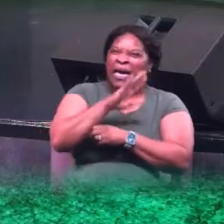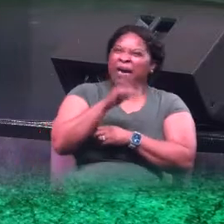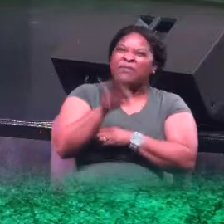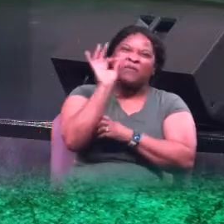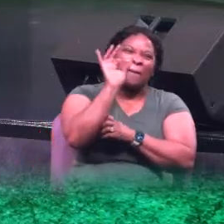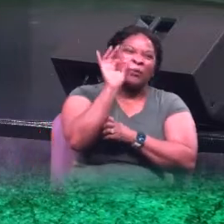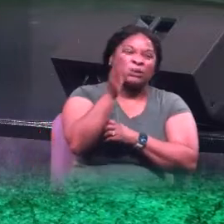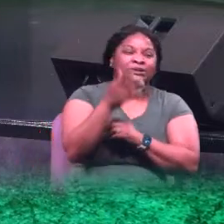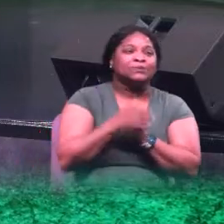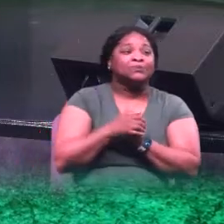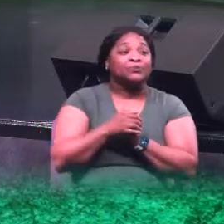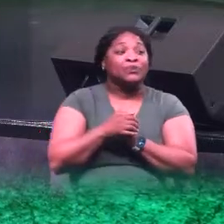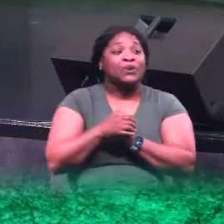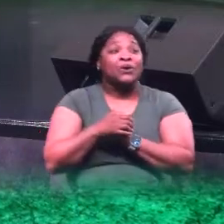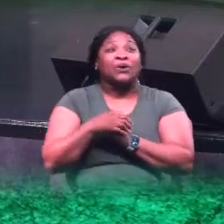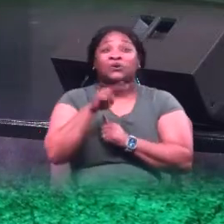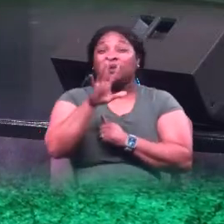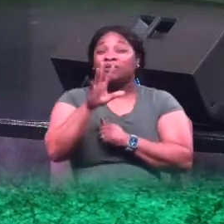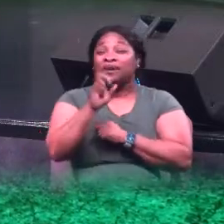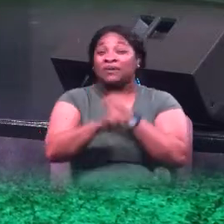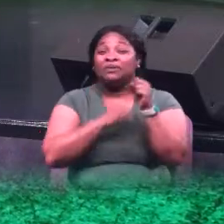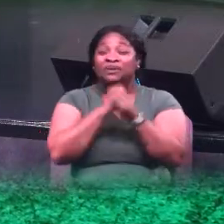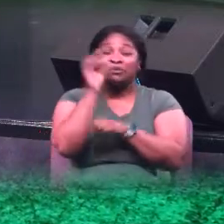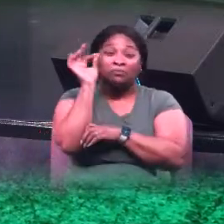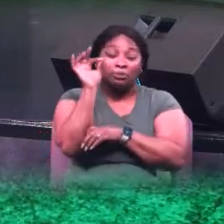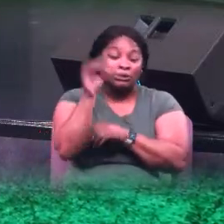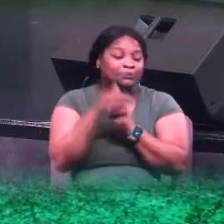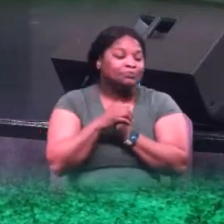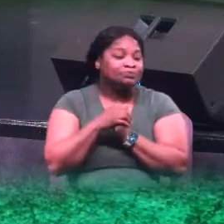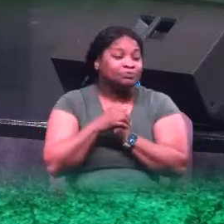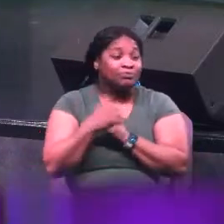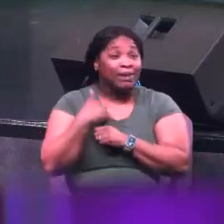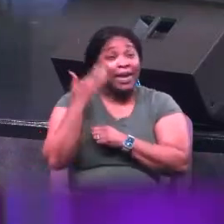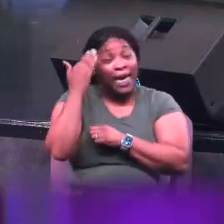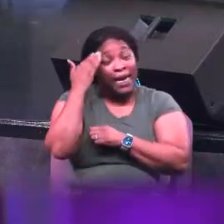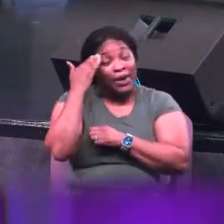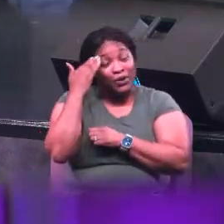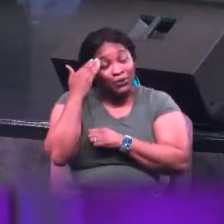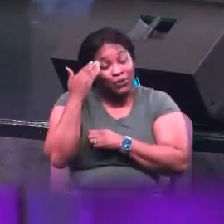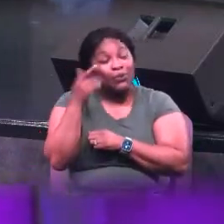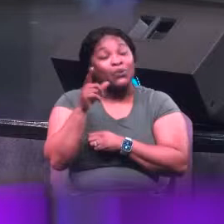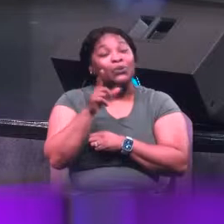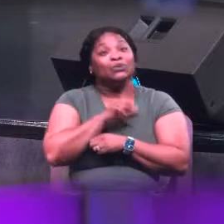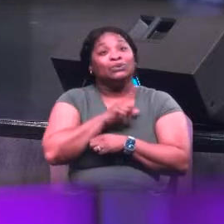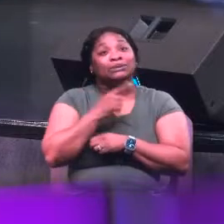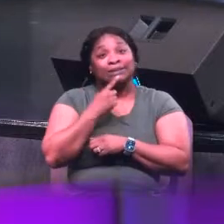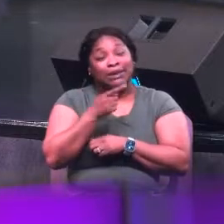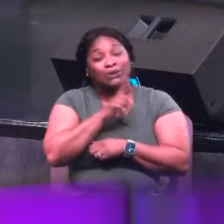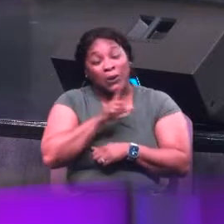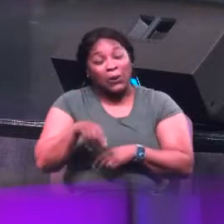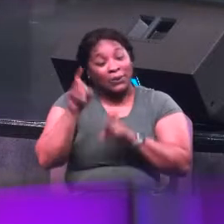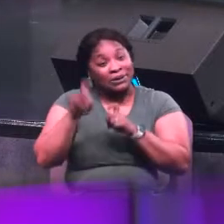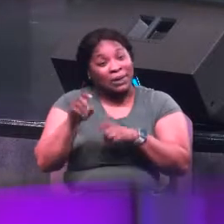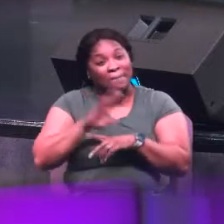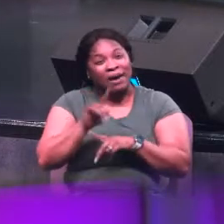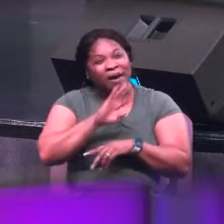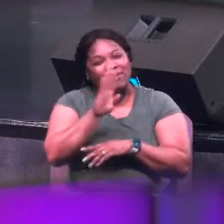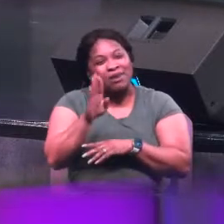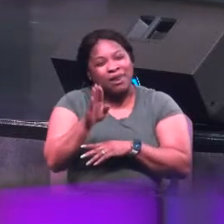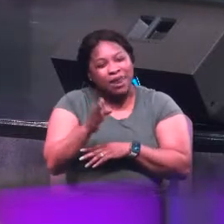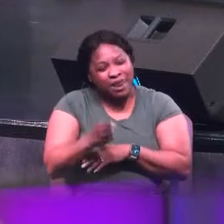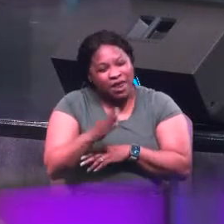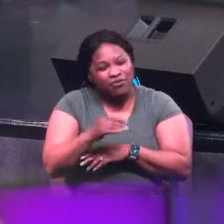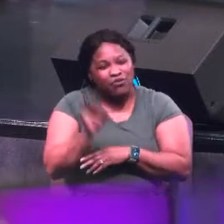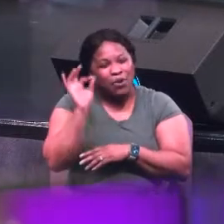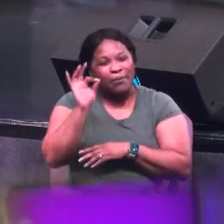this in 25 years of pastoring. I know he said the Lord will need it, but I've never preached that he says,